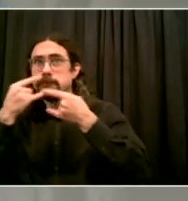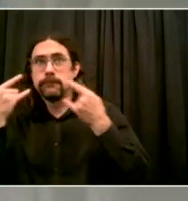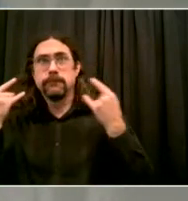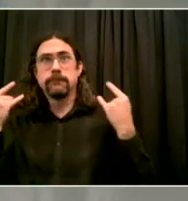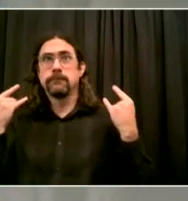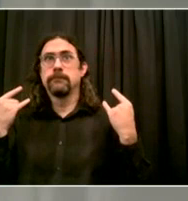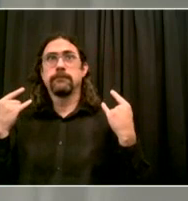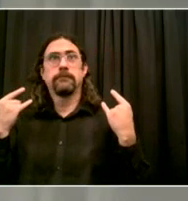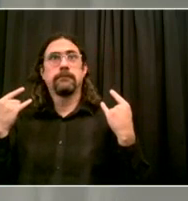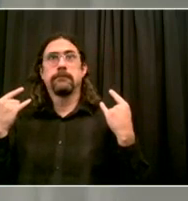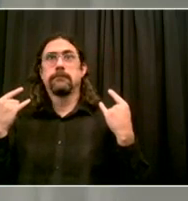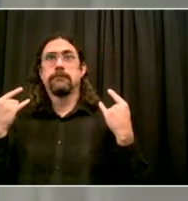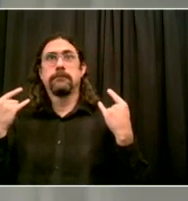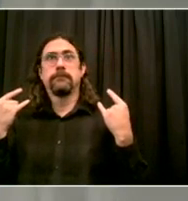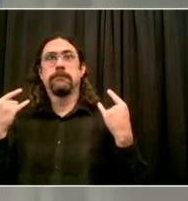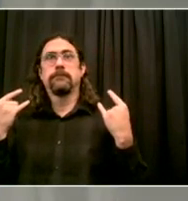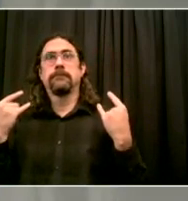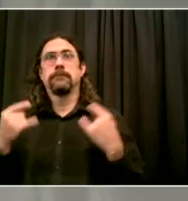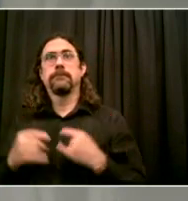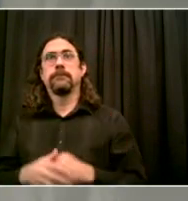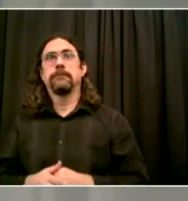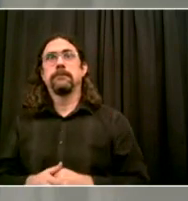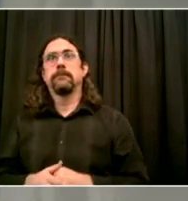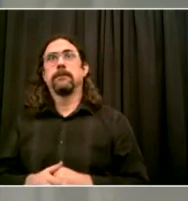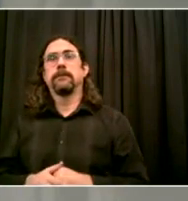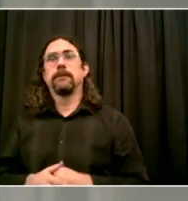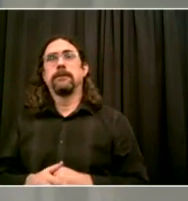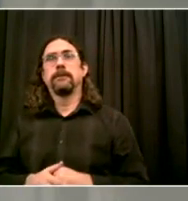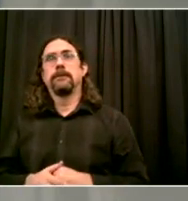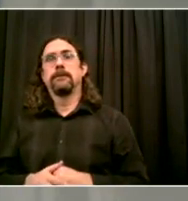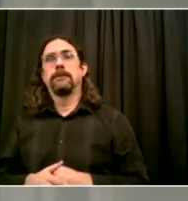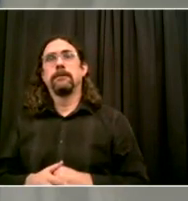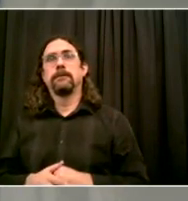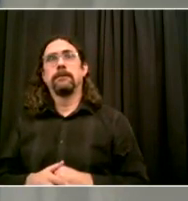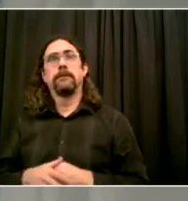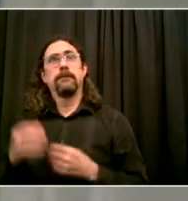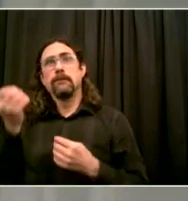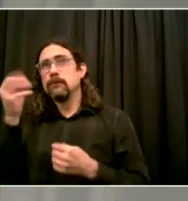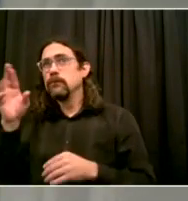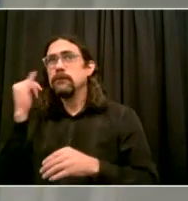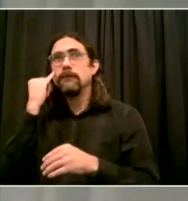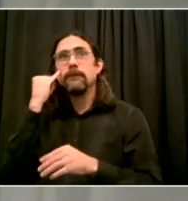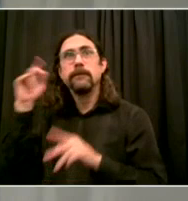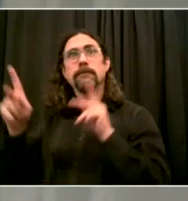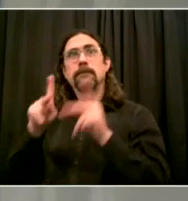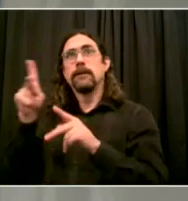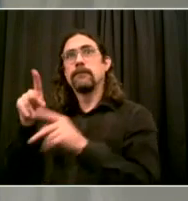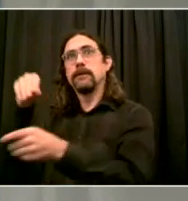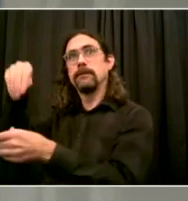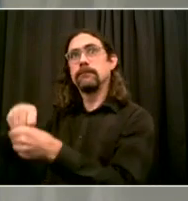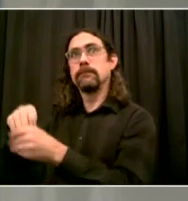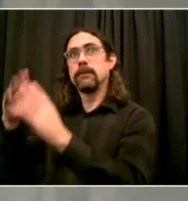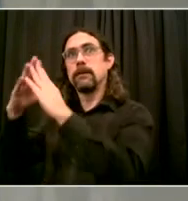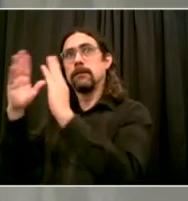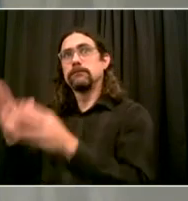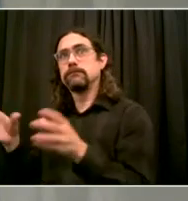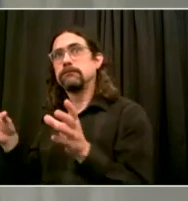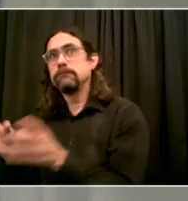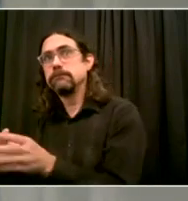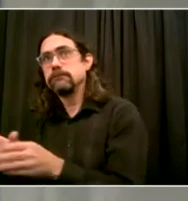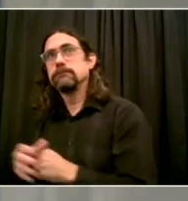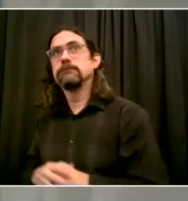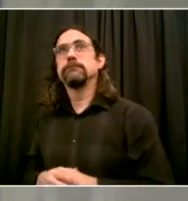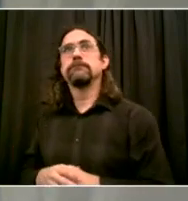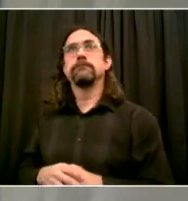gatherings, as I mentioned. It's true anytime people are congregating for other reasons, whether